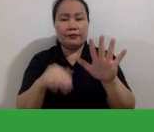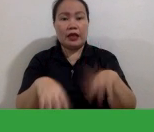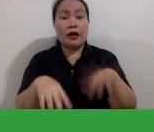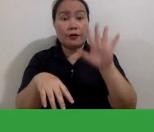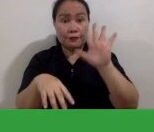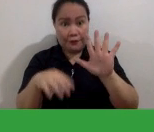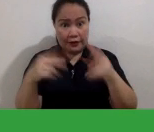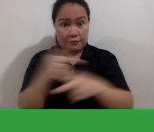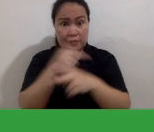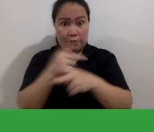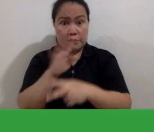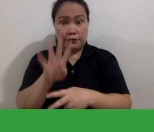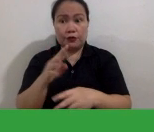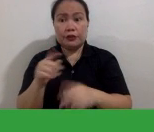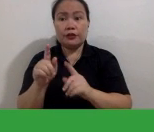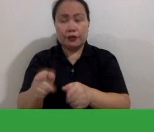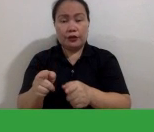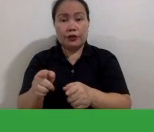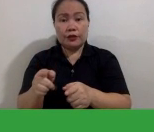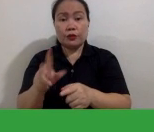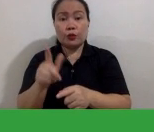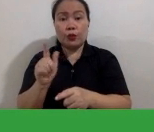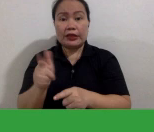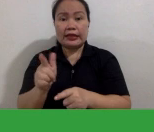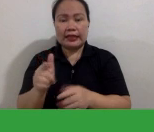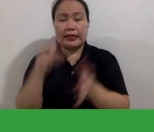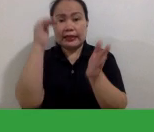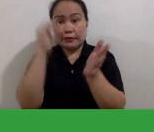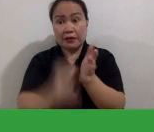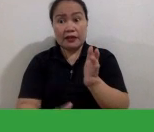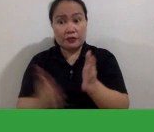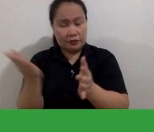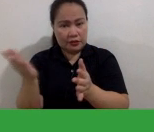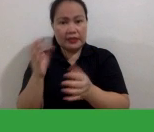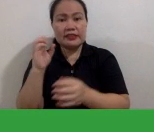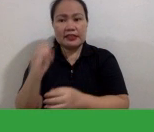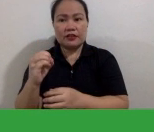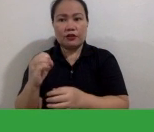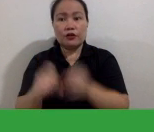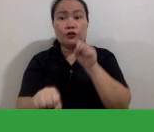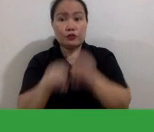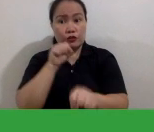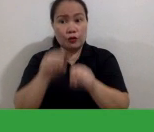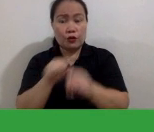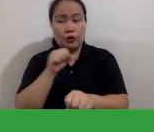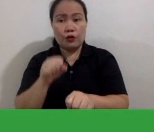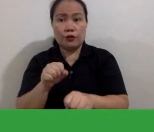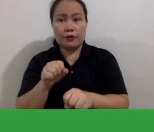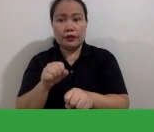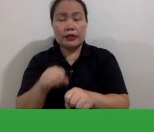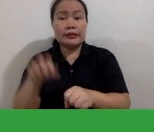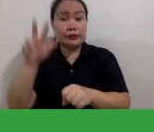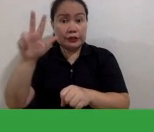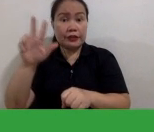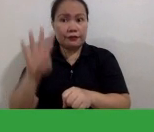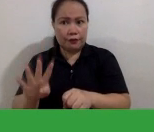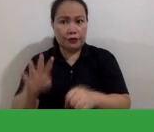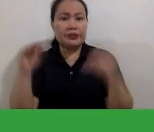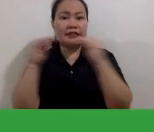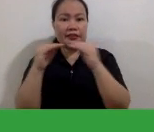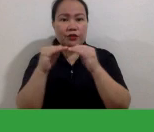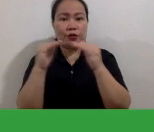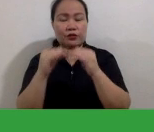5. And then, 5 times 4, that is 20. Minus, that is 0. So, therefore,